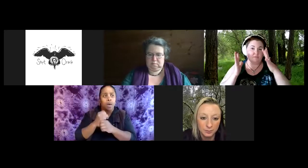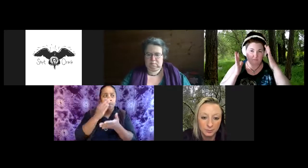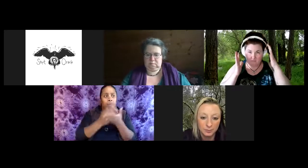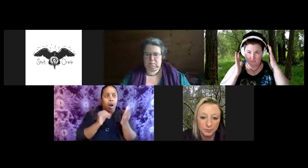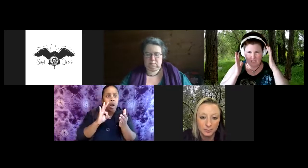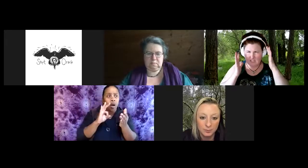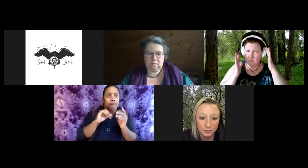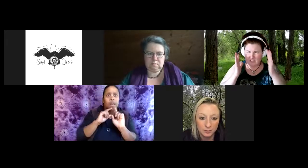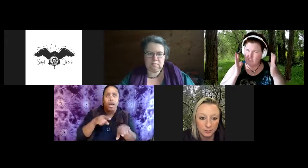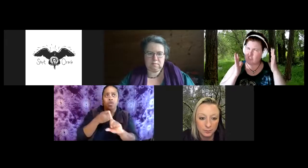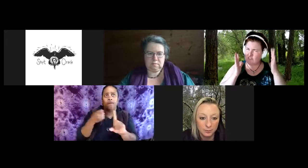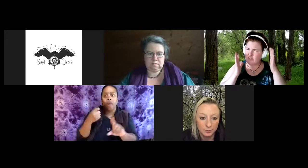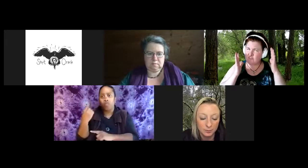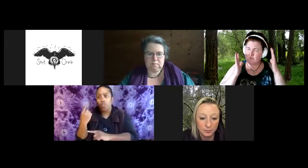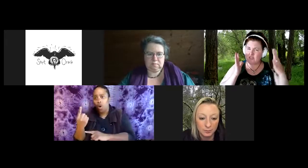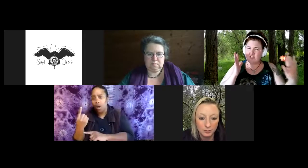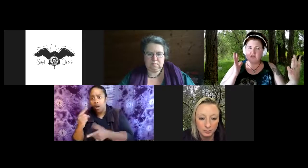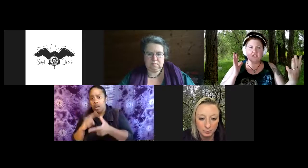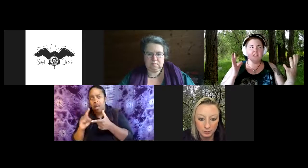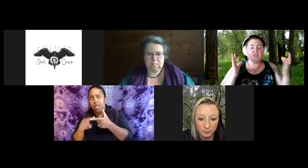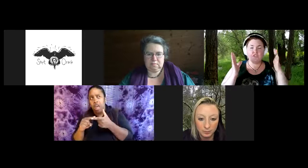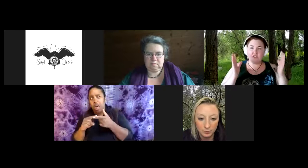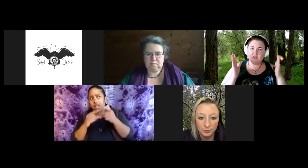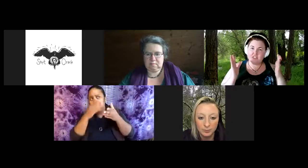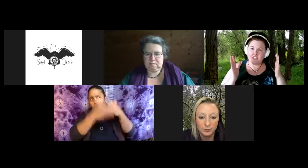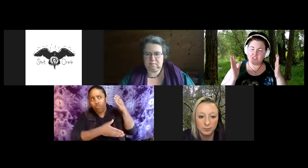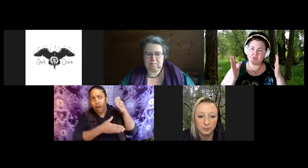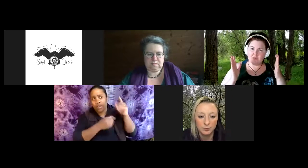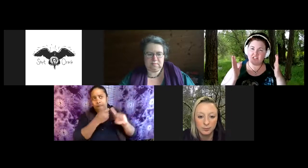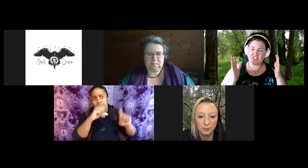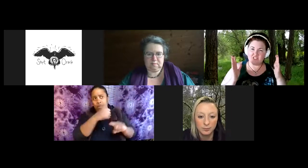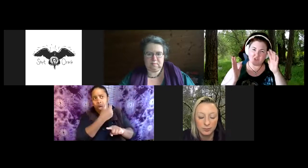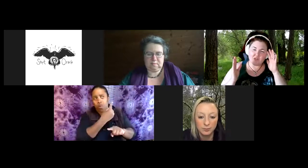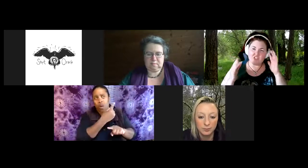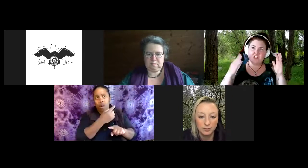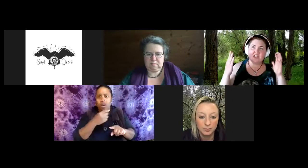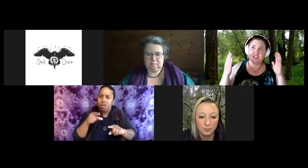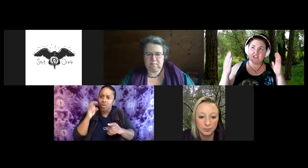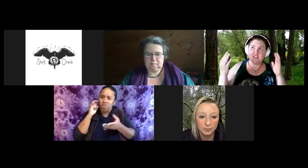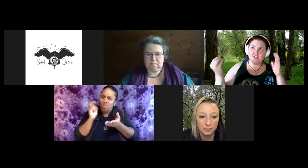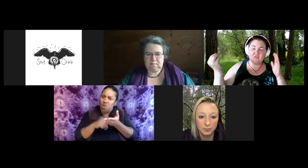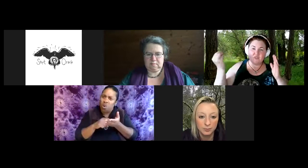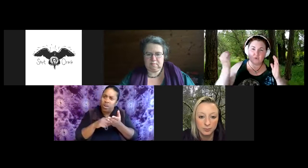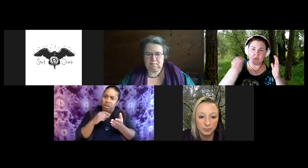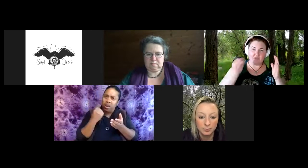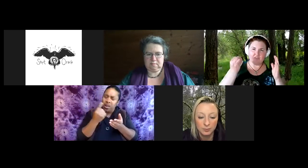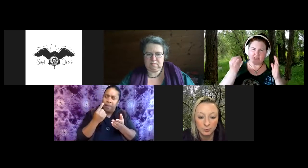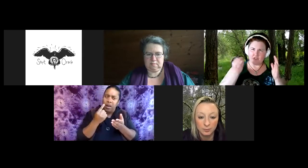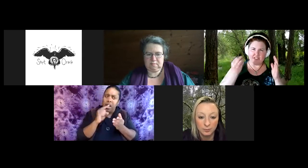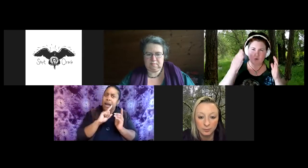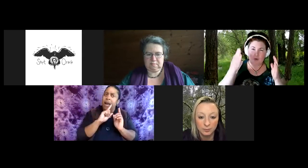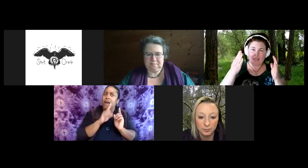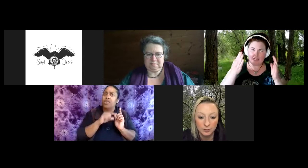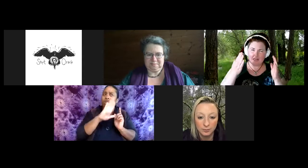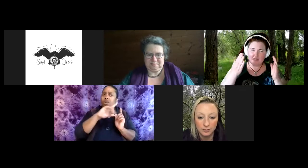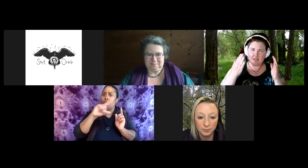one and then a completion of the thought from the other. So if you've ever seen somebody answering a question and they're